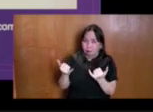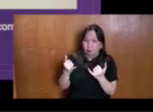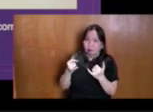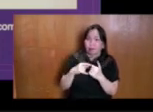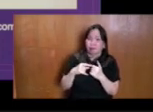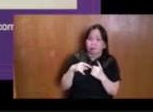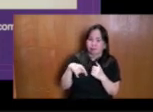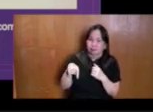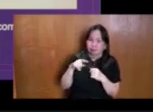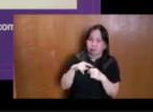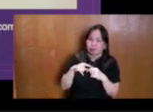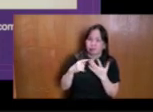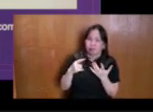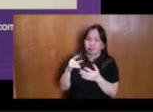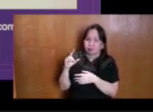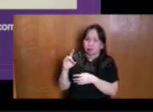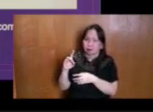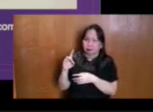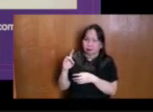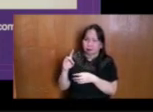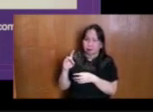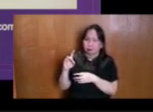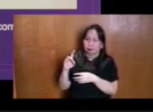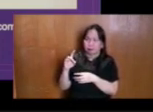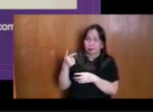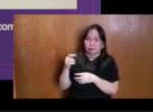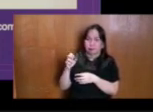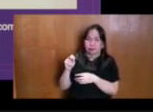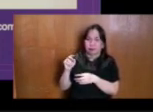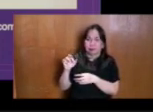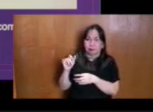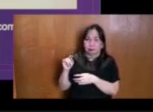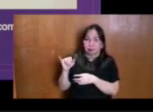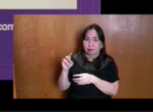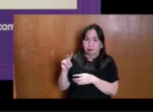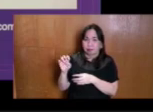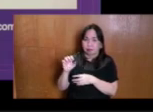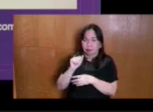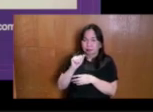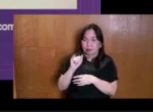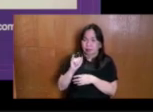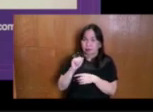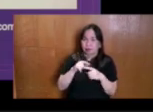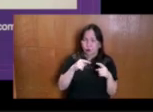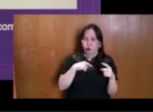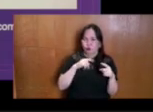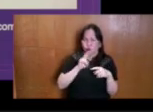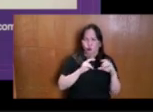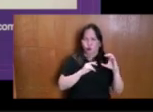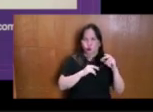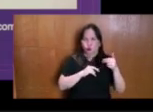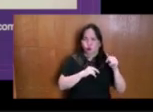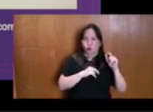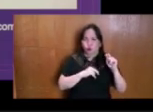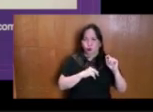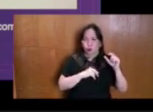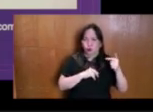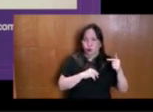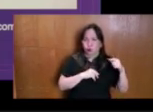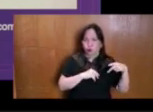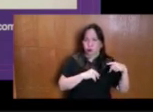that has been the generative AI. I've been a user, for instance, of ChatGPT when it was beta, so it was no surprise to me when it came